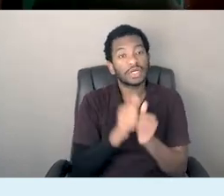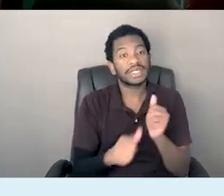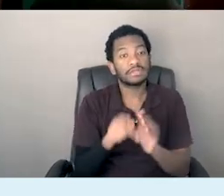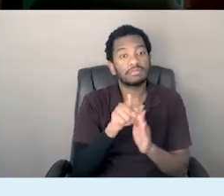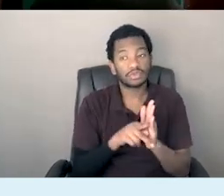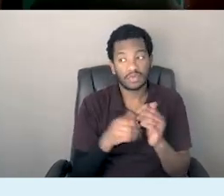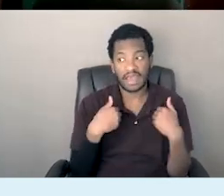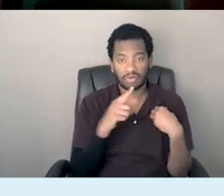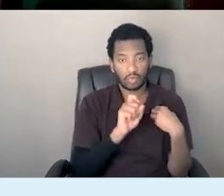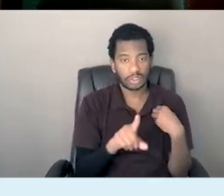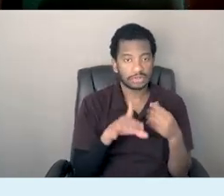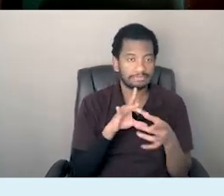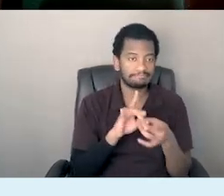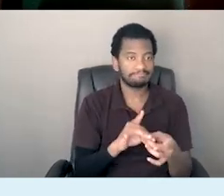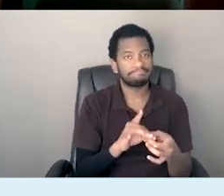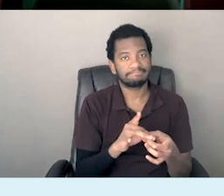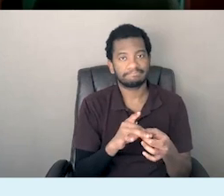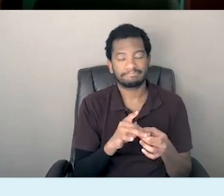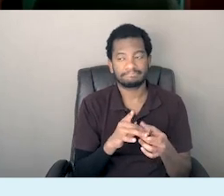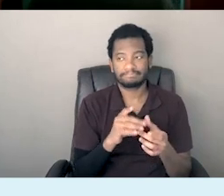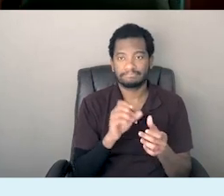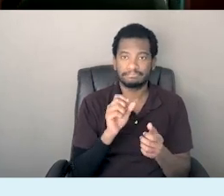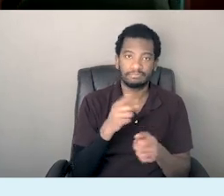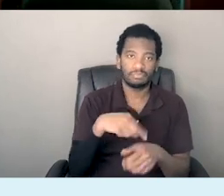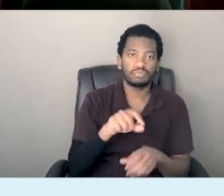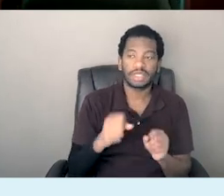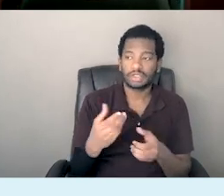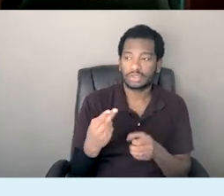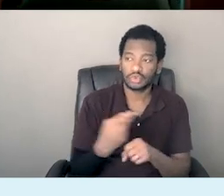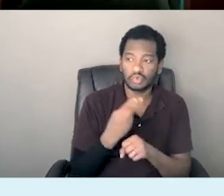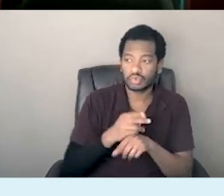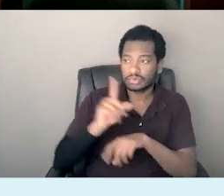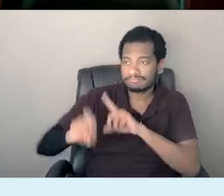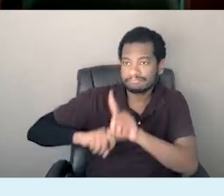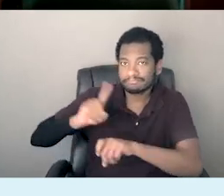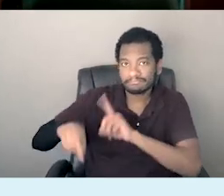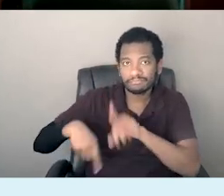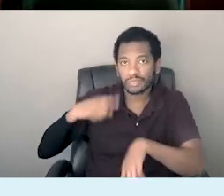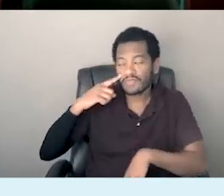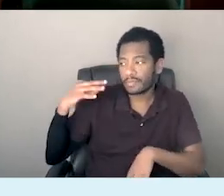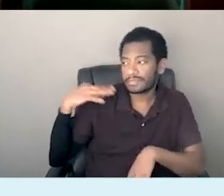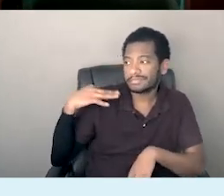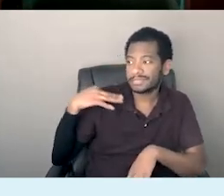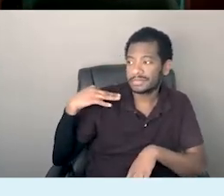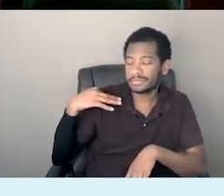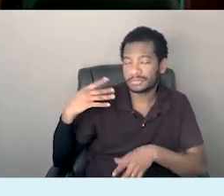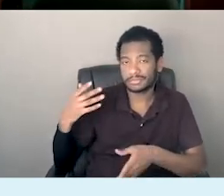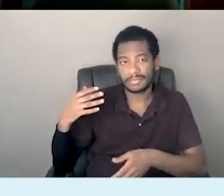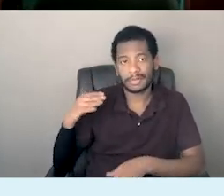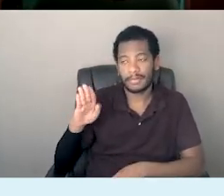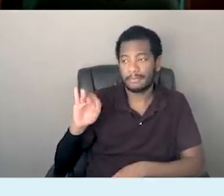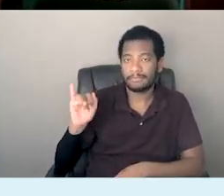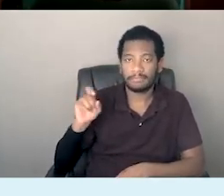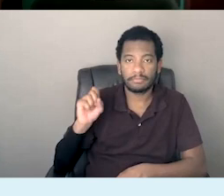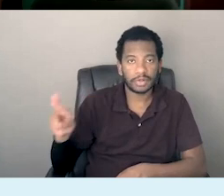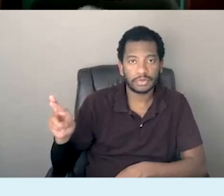the toolkit that can be posed to potential applicants, potential bidders to reply to, as well as